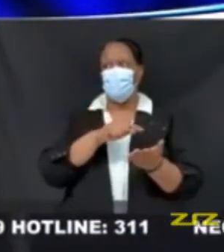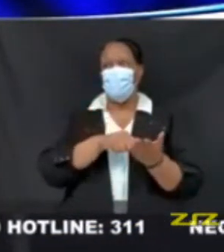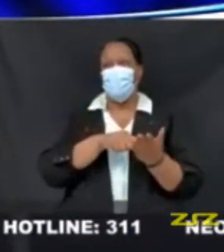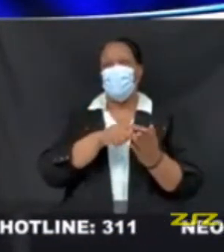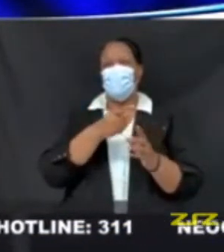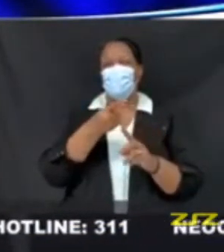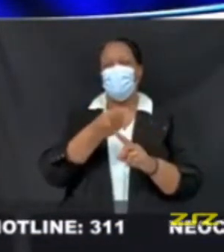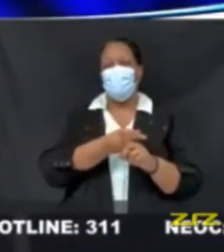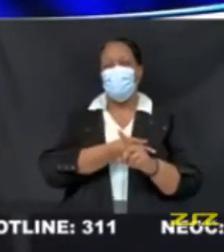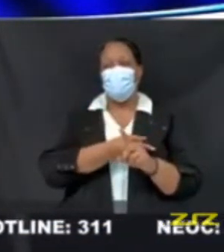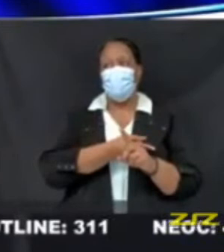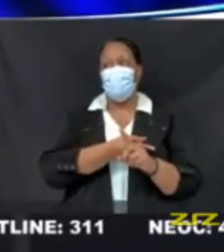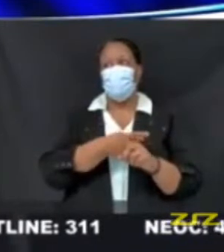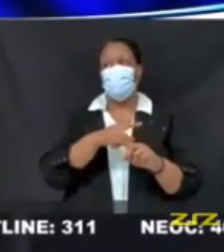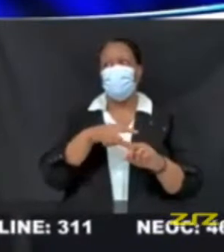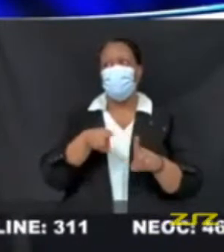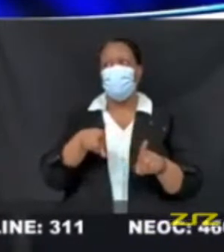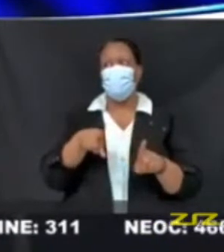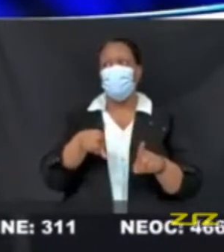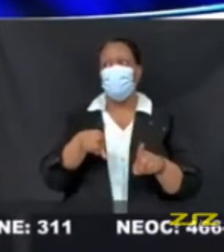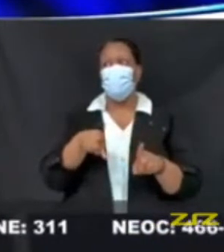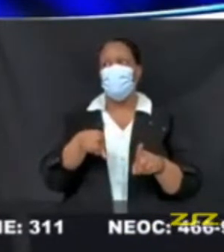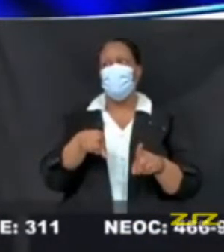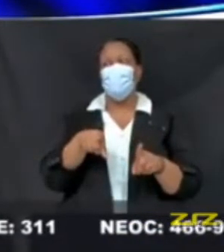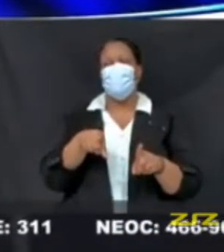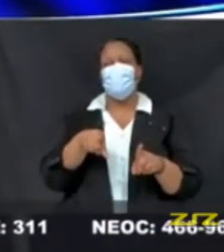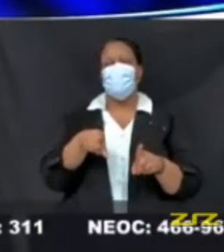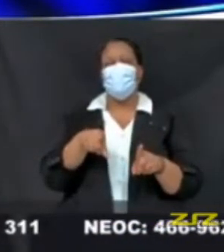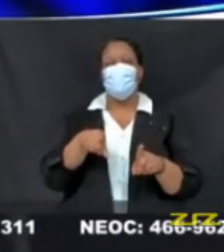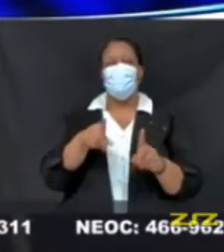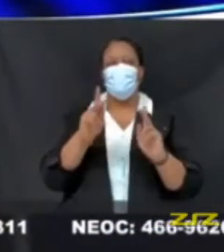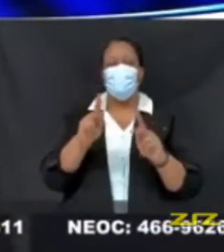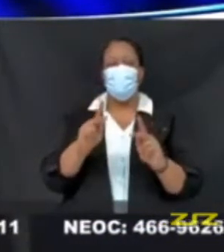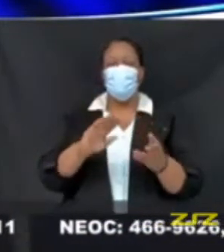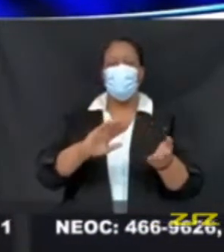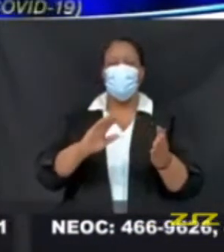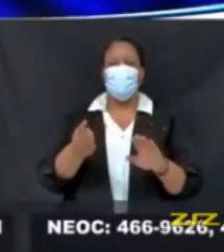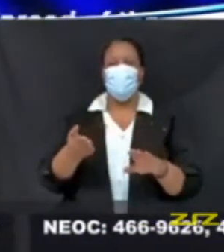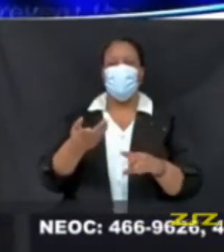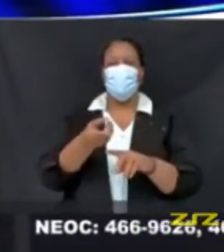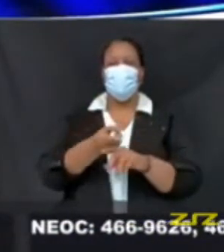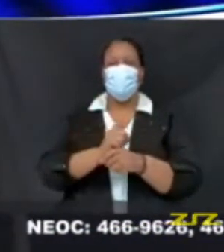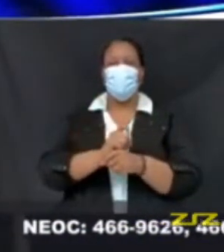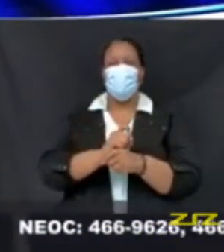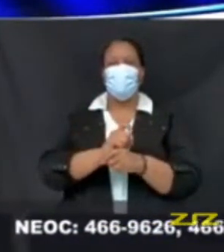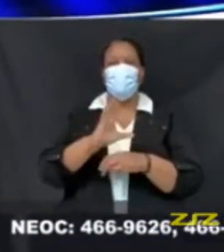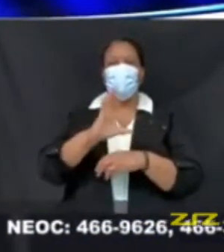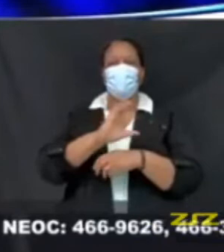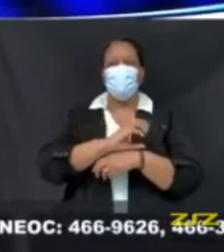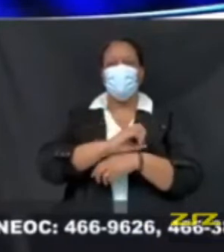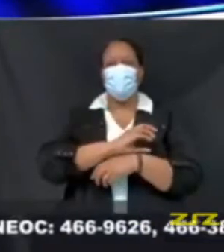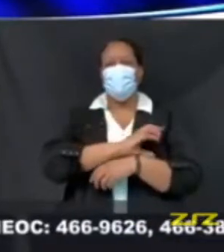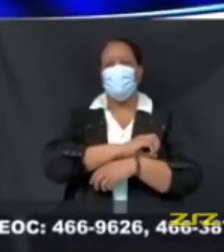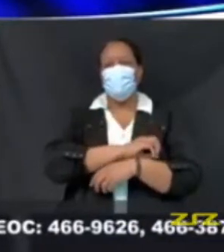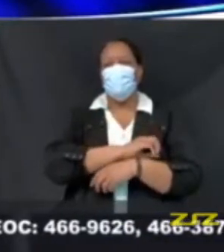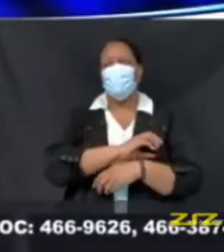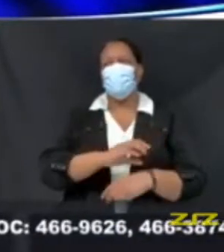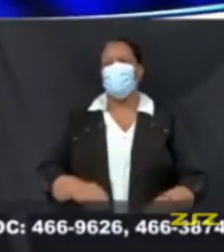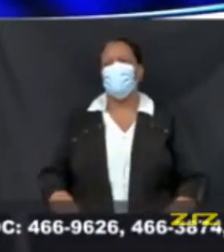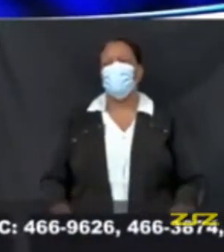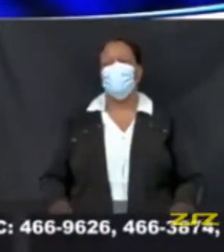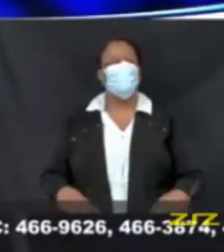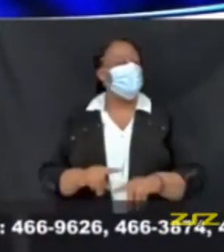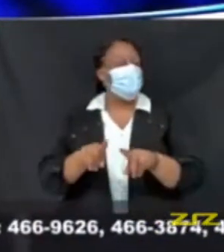prostate cancer. I could tell you it was a horrific experience. So, to all those of you who are fighting breast cancer and any other